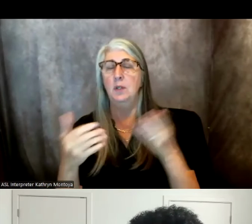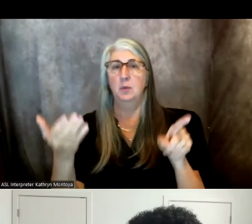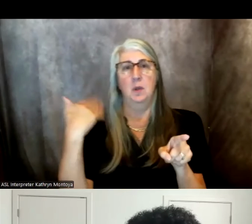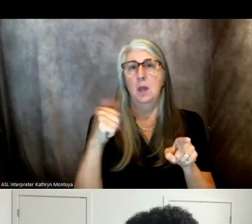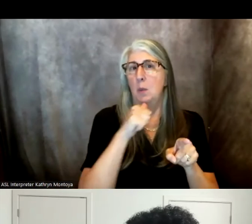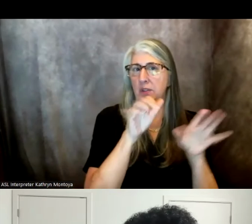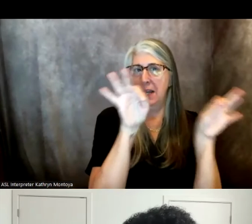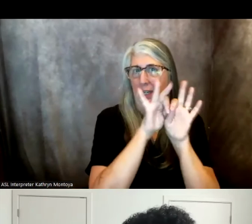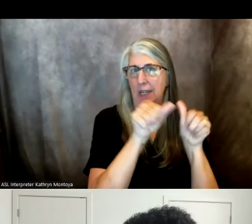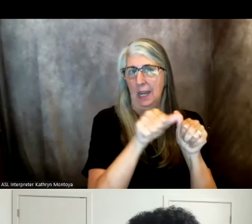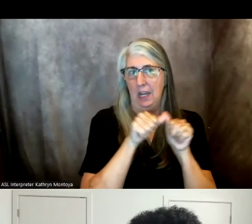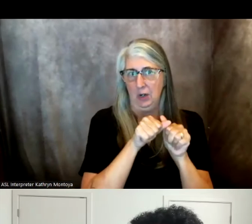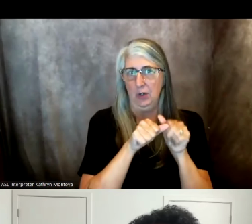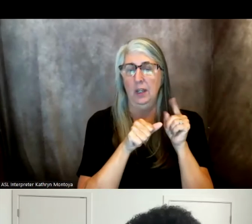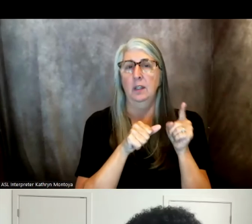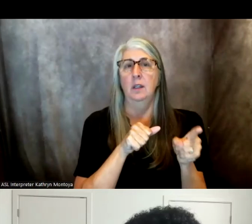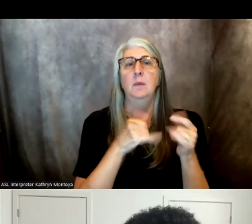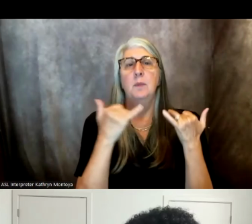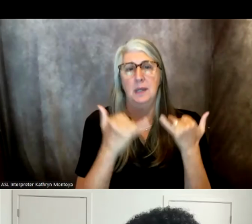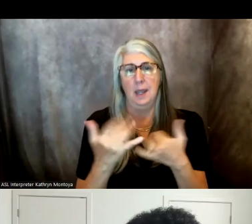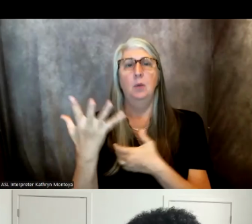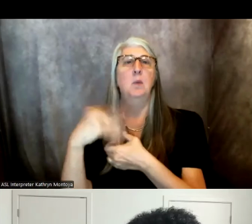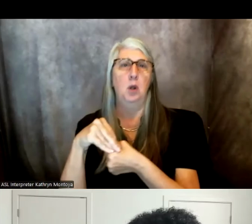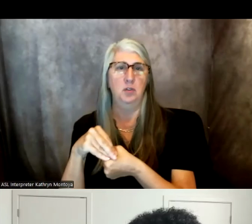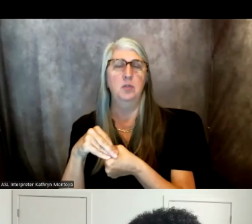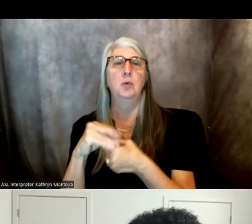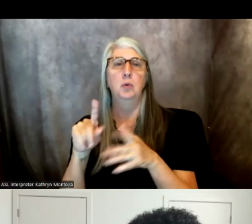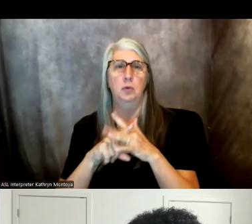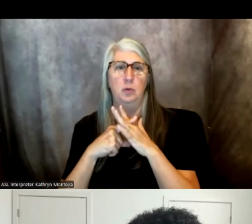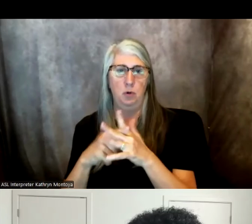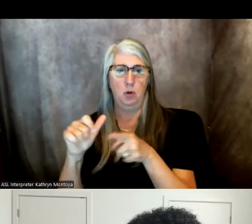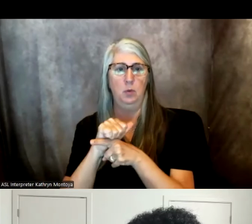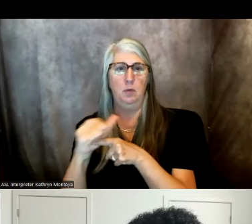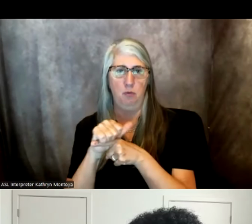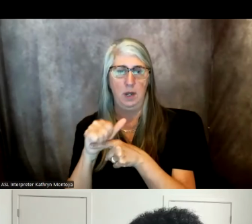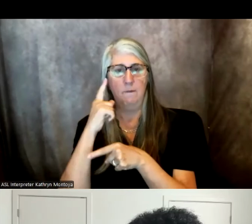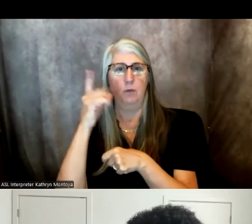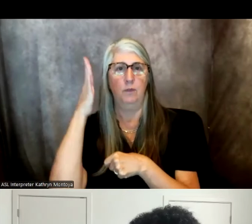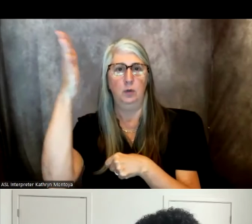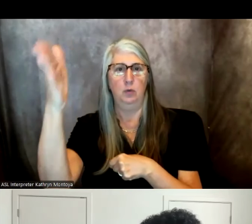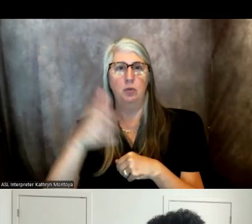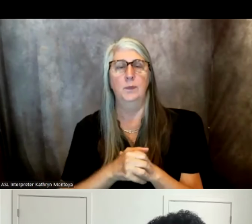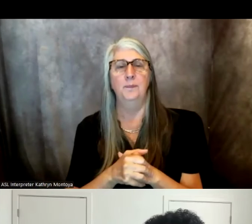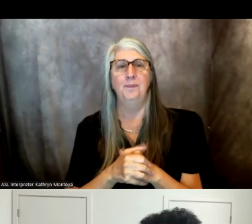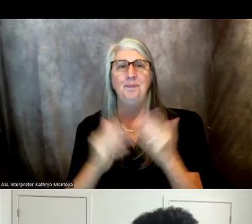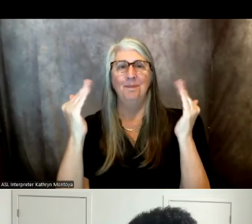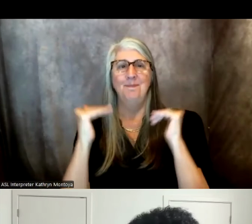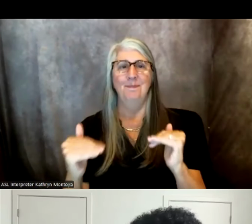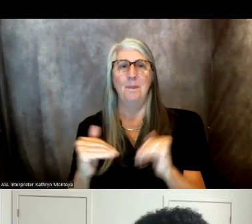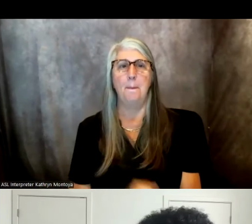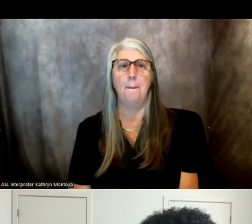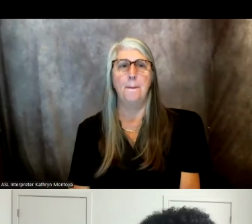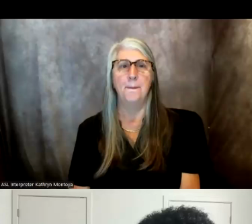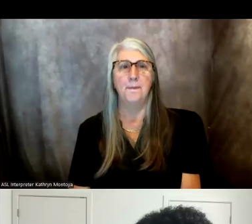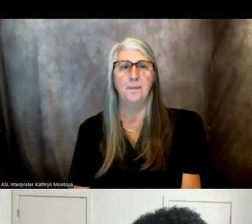key area we integrated into our work, and we want to integrate that into our site-facing work in the future. Next slide, please.